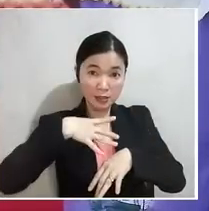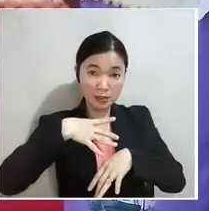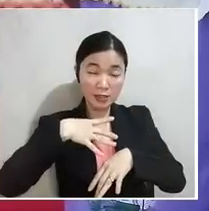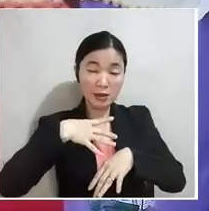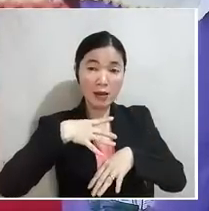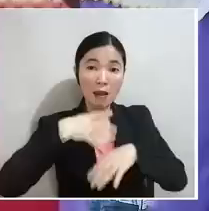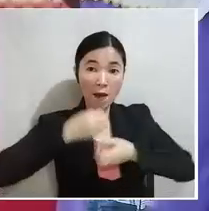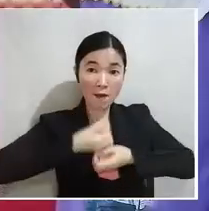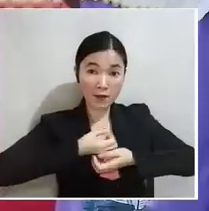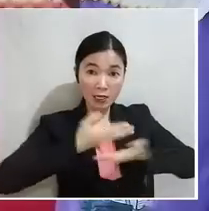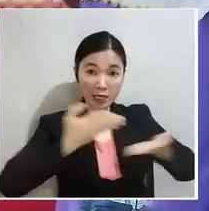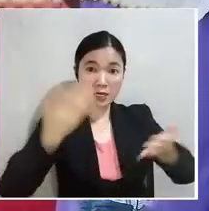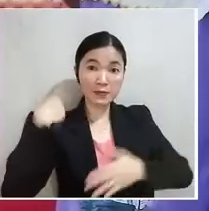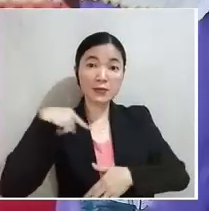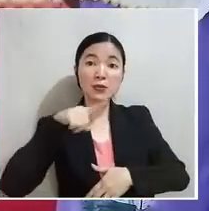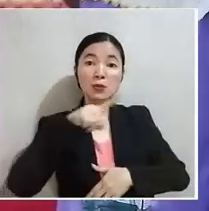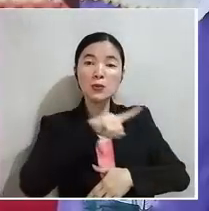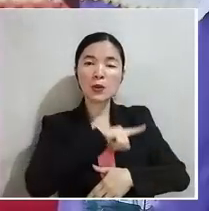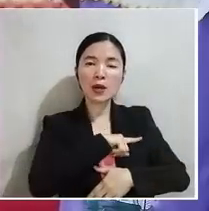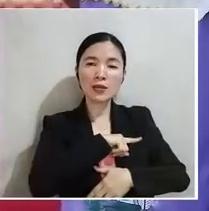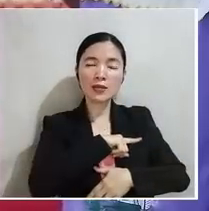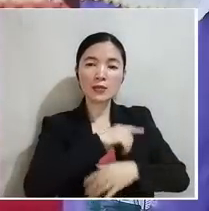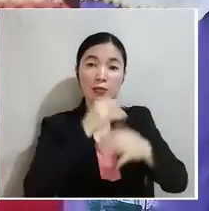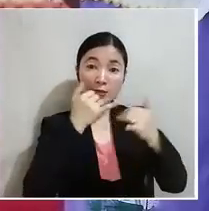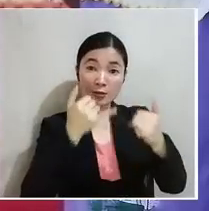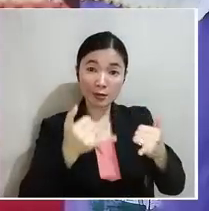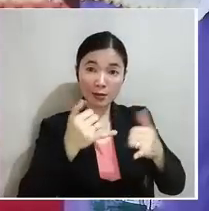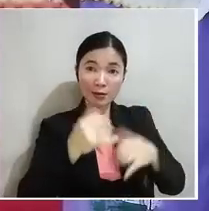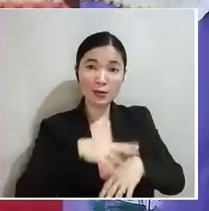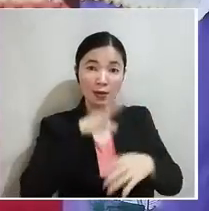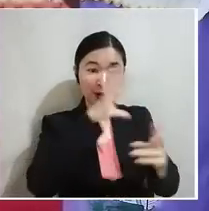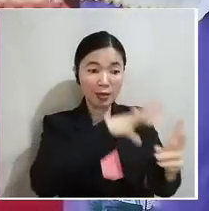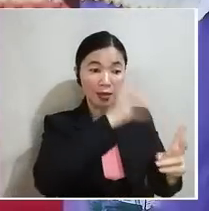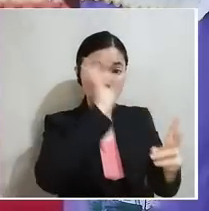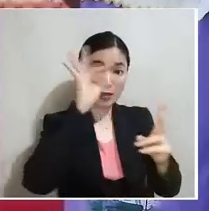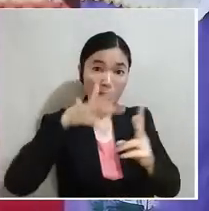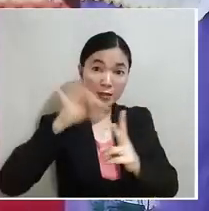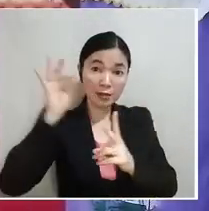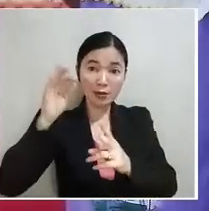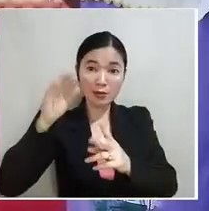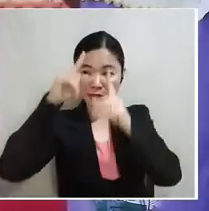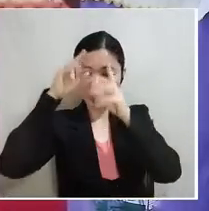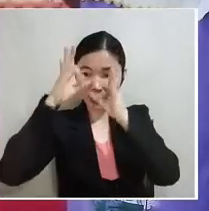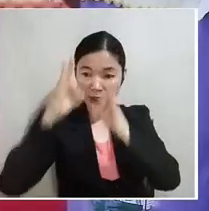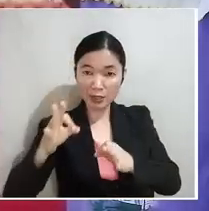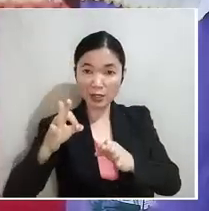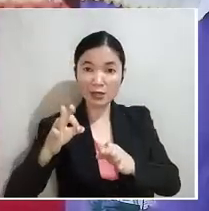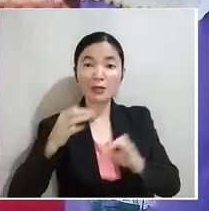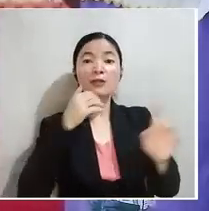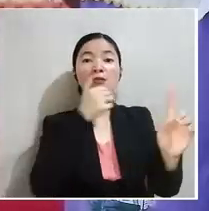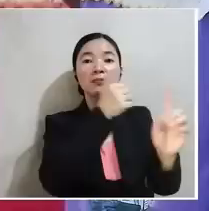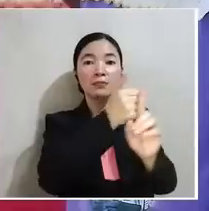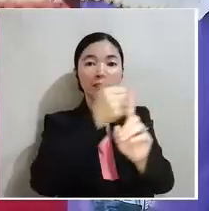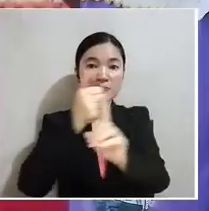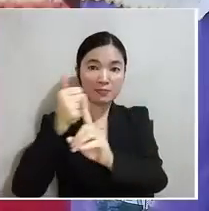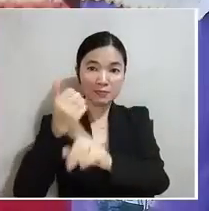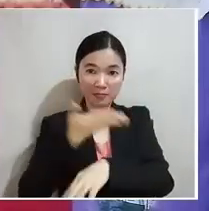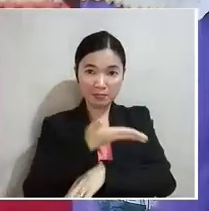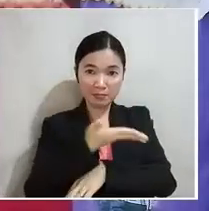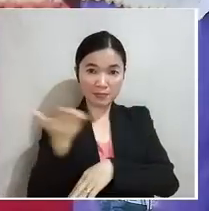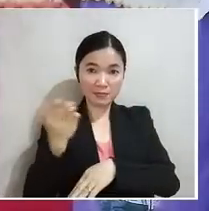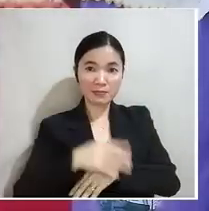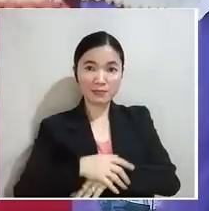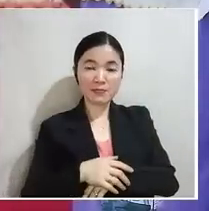to us. The choice, the decision is up to us. The road